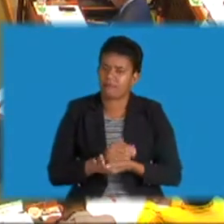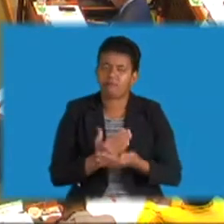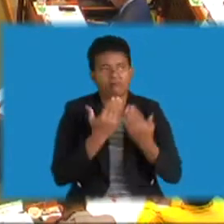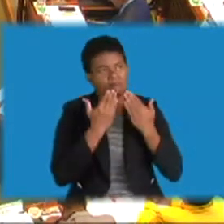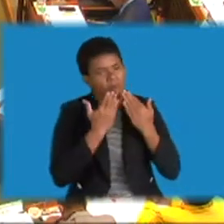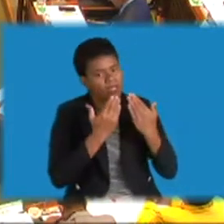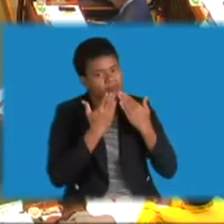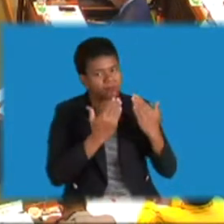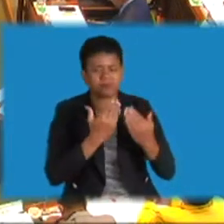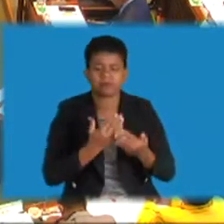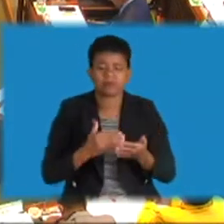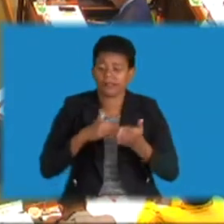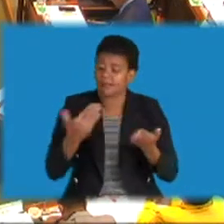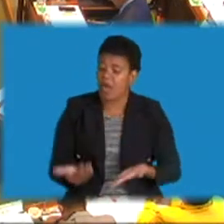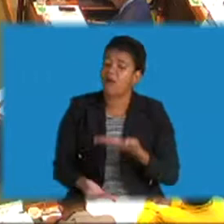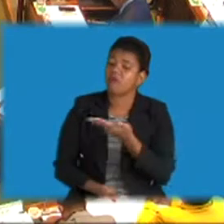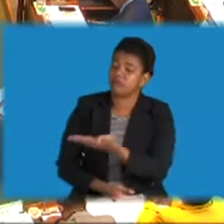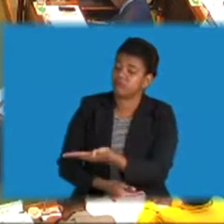SMS Akaraki.